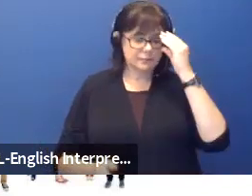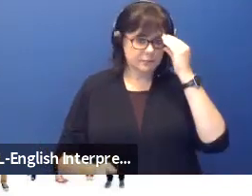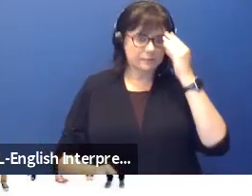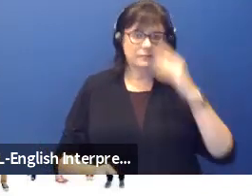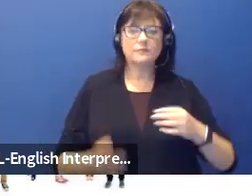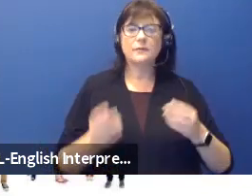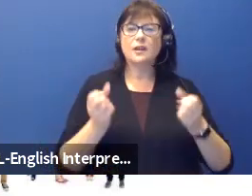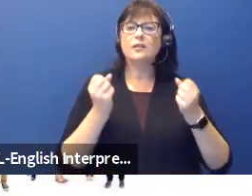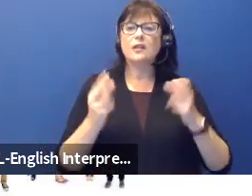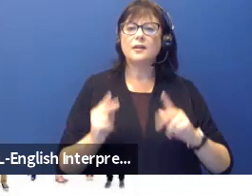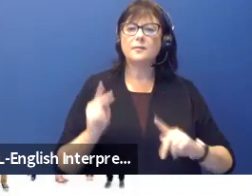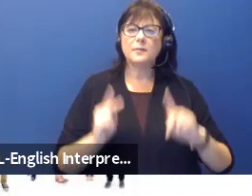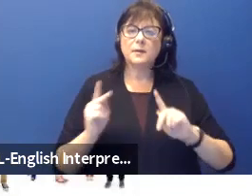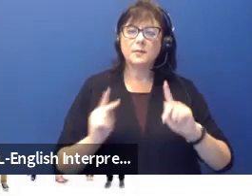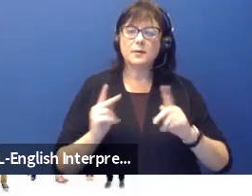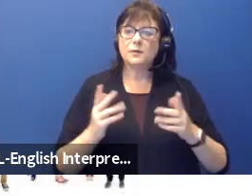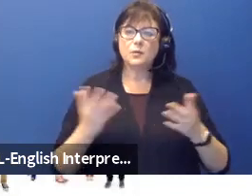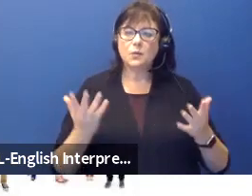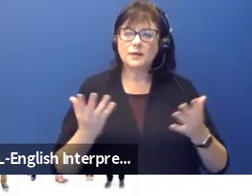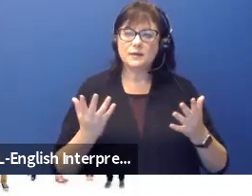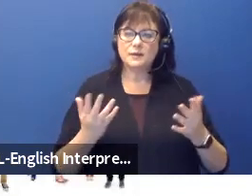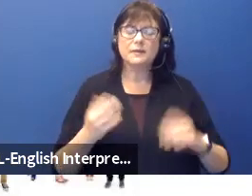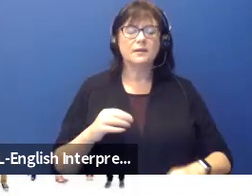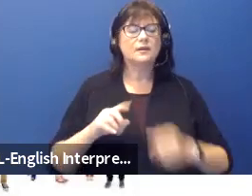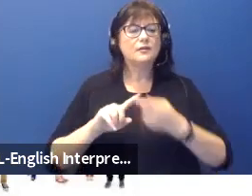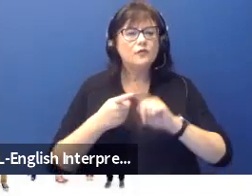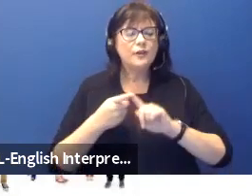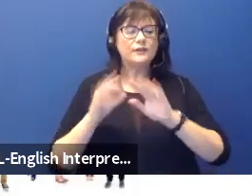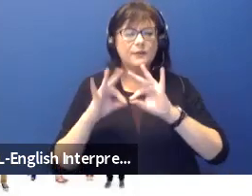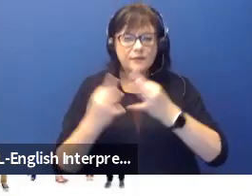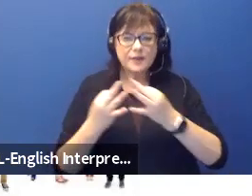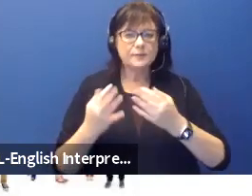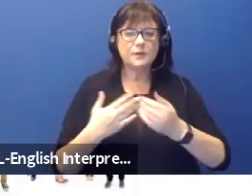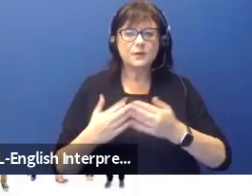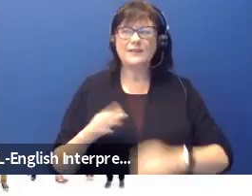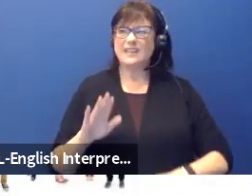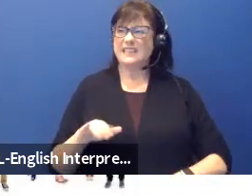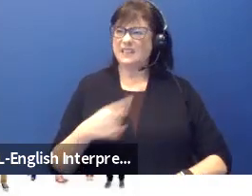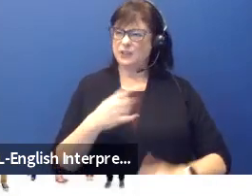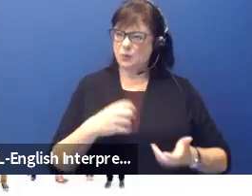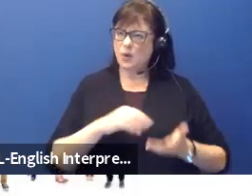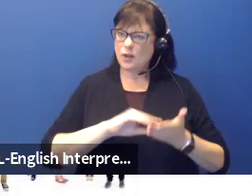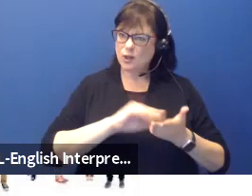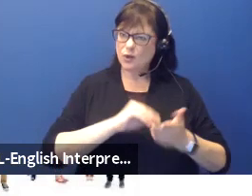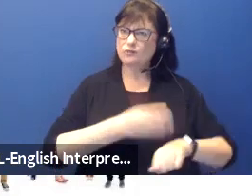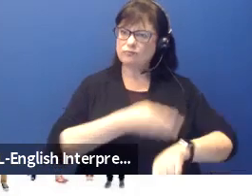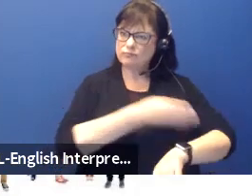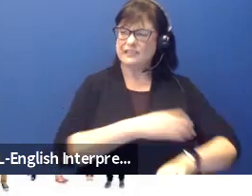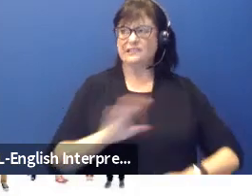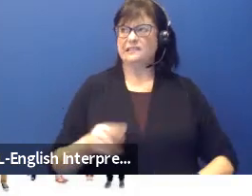friends, family, colleagues, whatever, hey, that's a good program. You know, if you need to do this and that, why don't